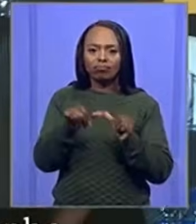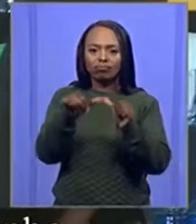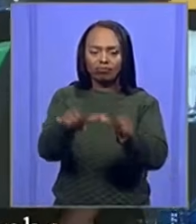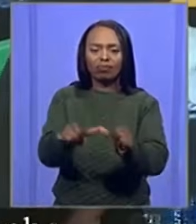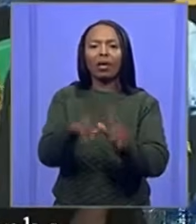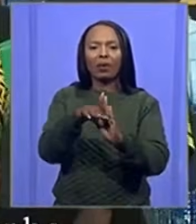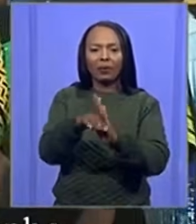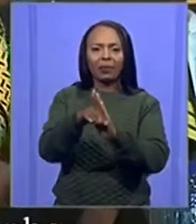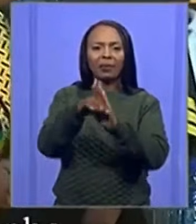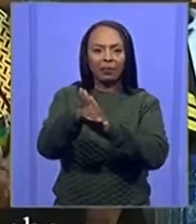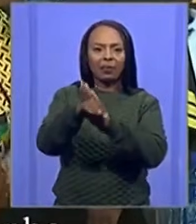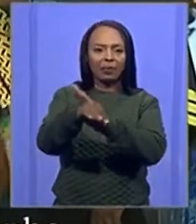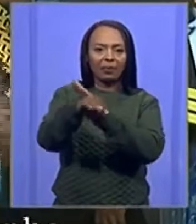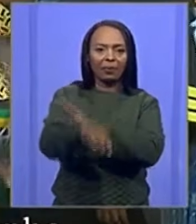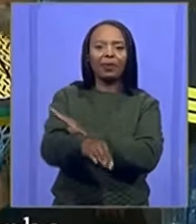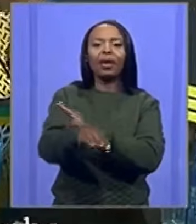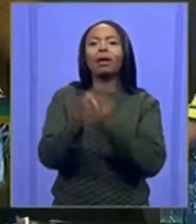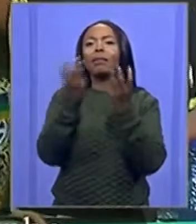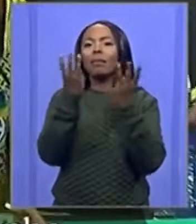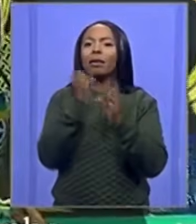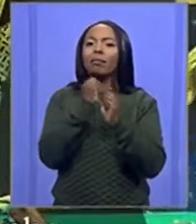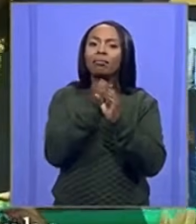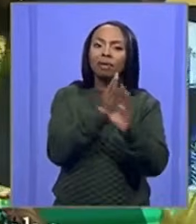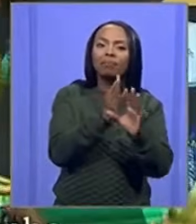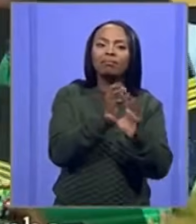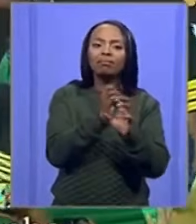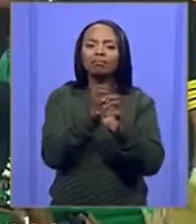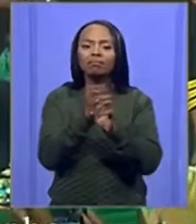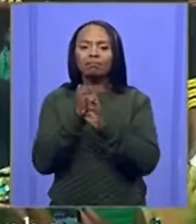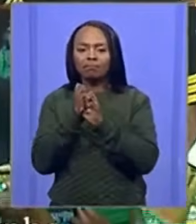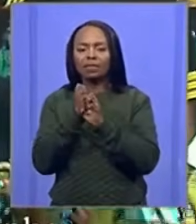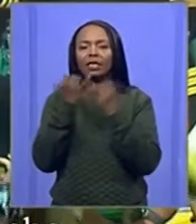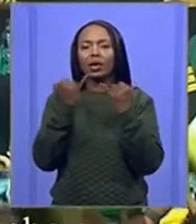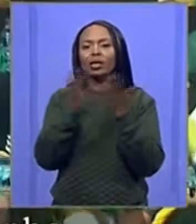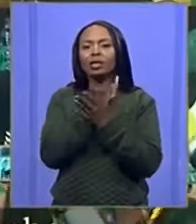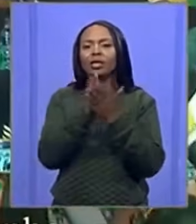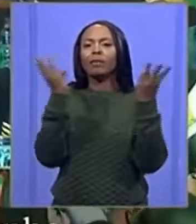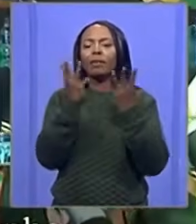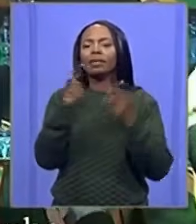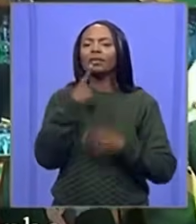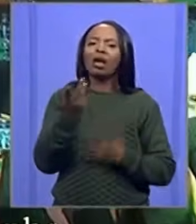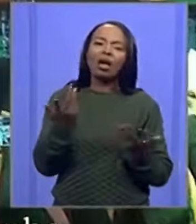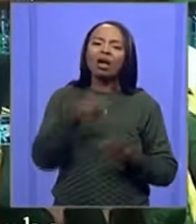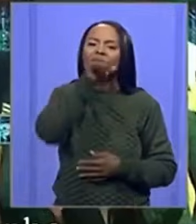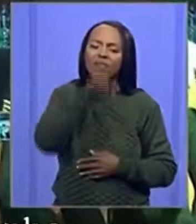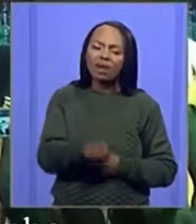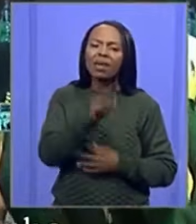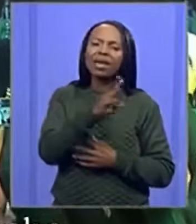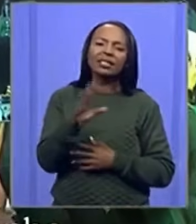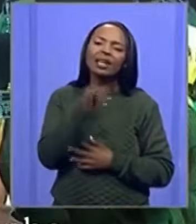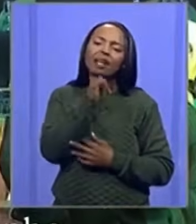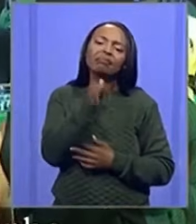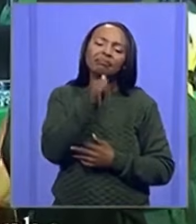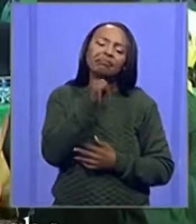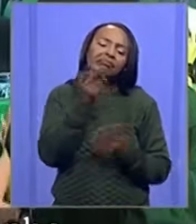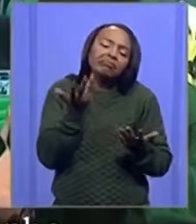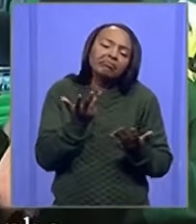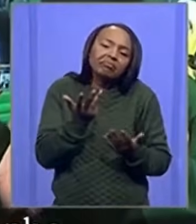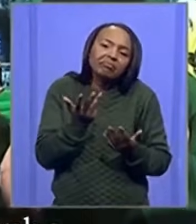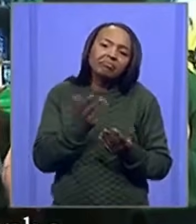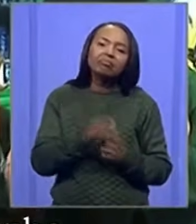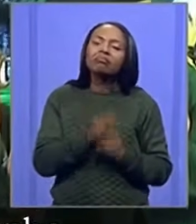tlase mme basekaseki ba dipolotiki ba re go na le batho ba ba santseng ba rata ANC. The ANC, weak as